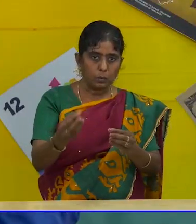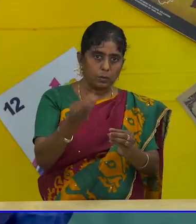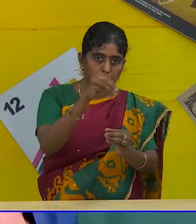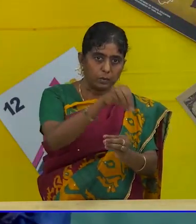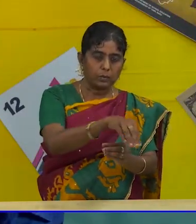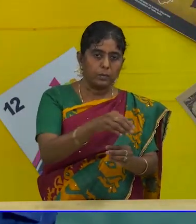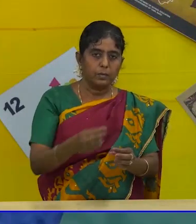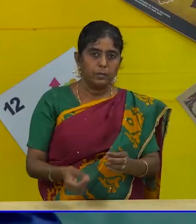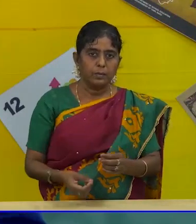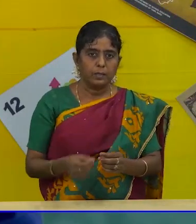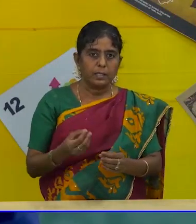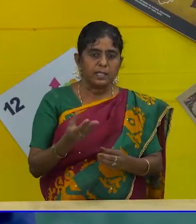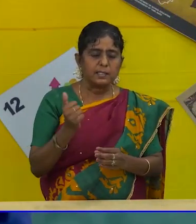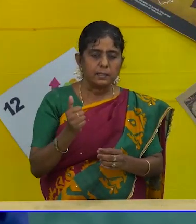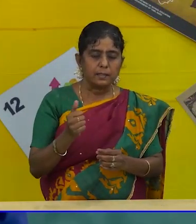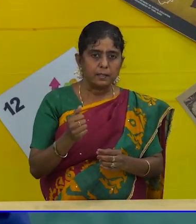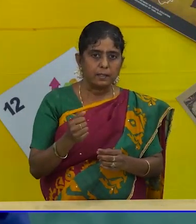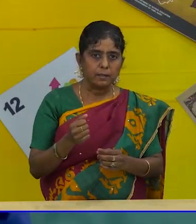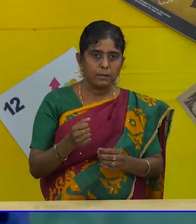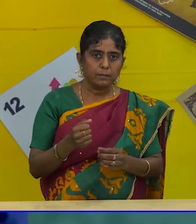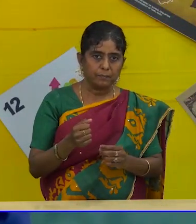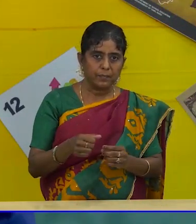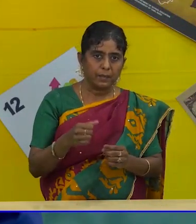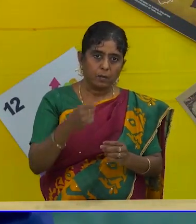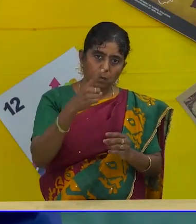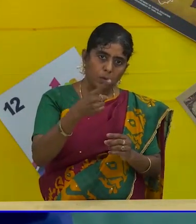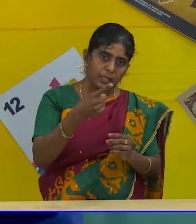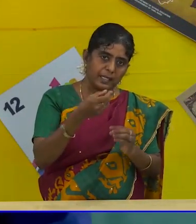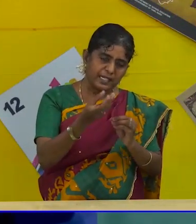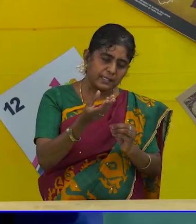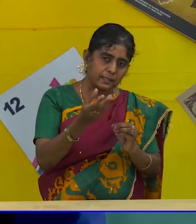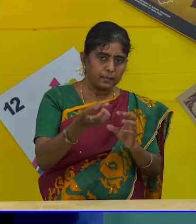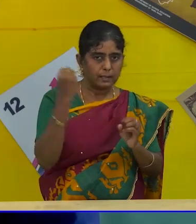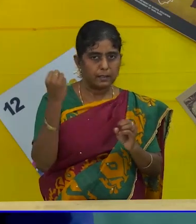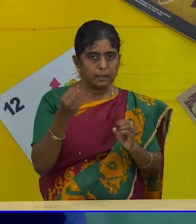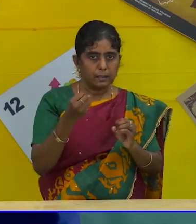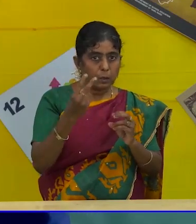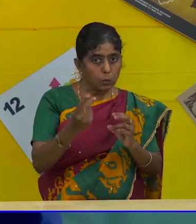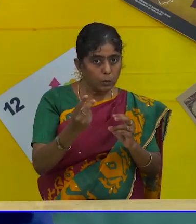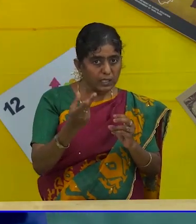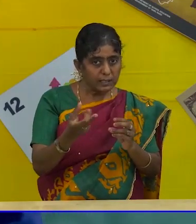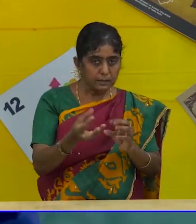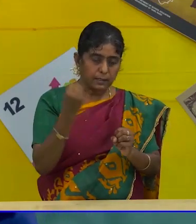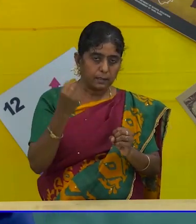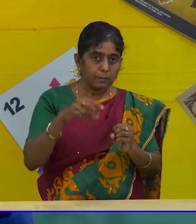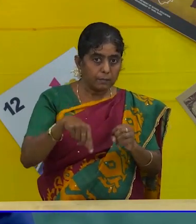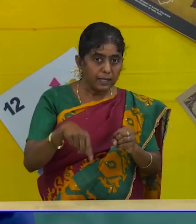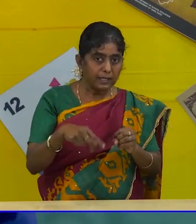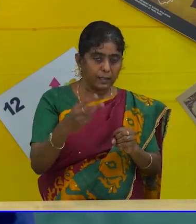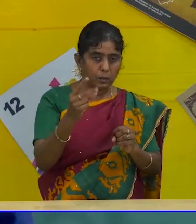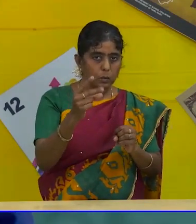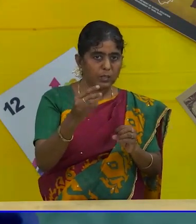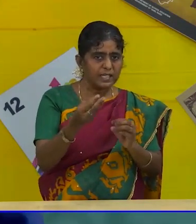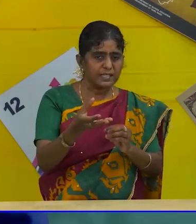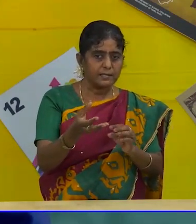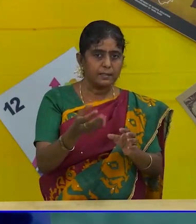feel so convenient to you, you select that equation only. It depends upon the students. So just